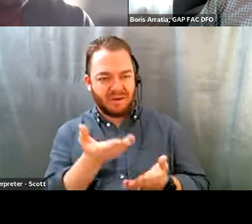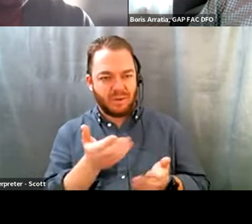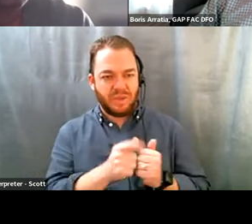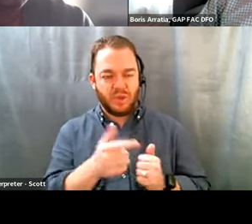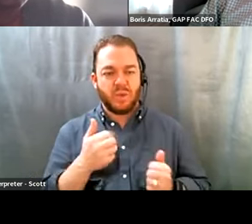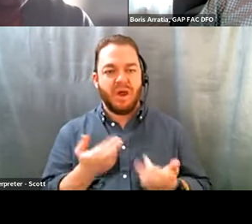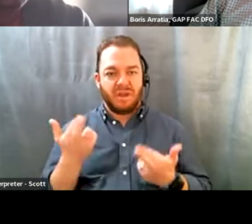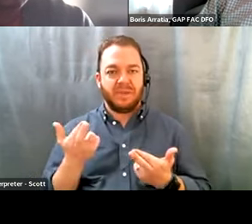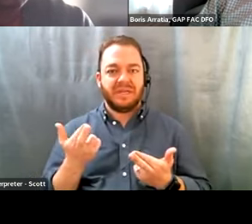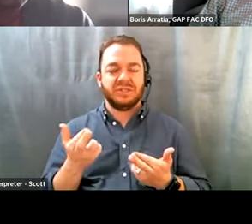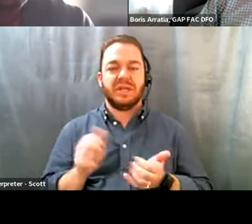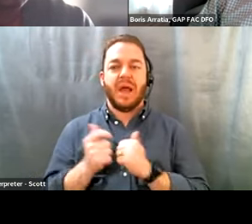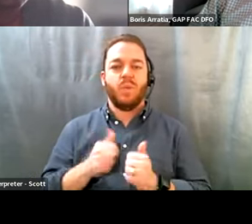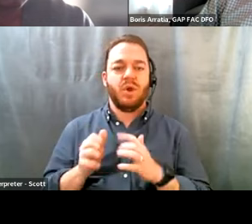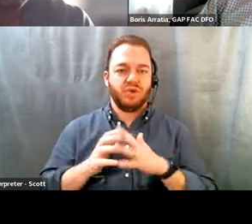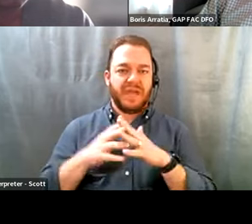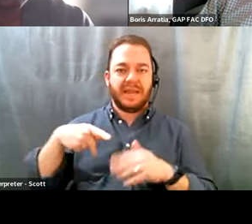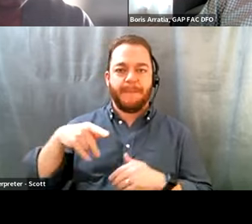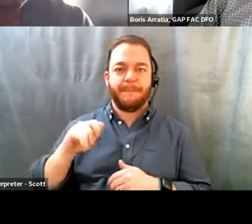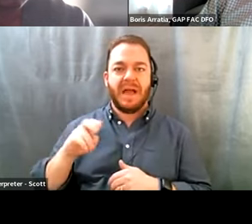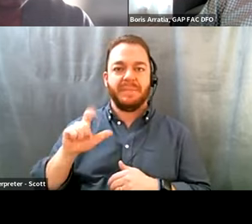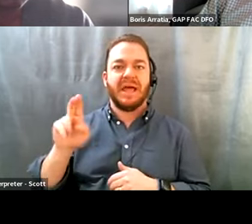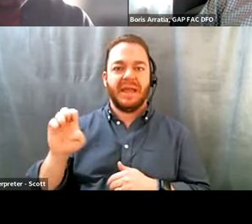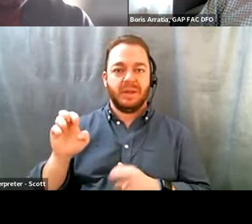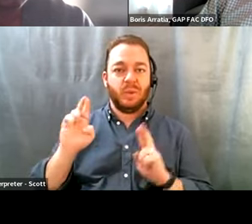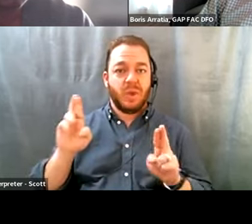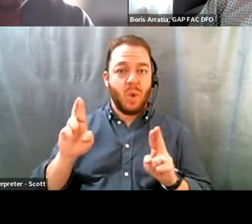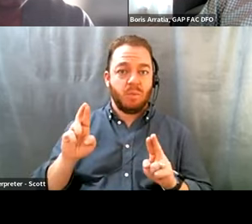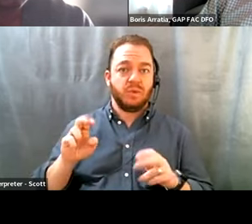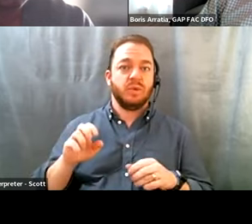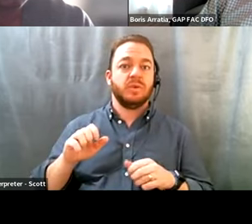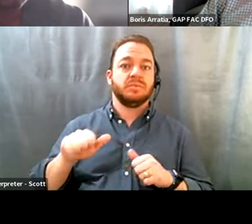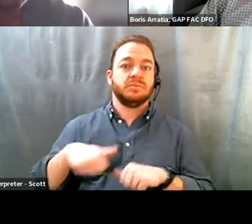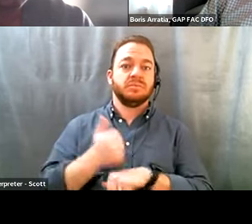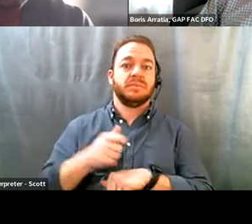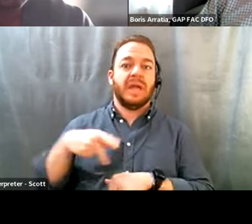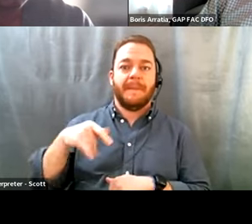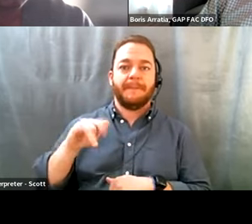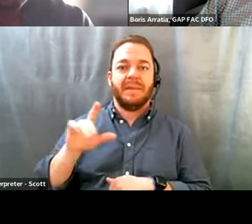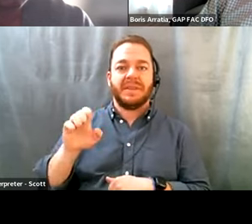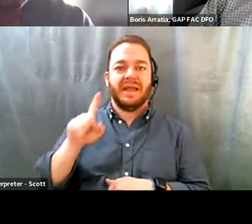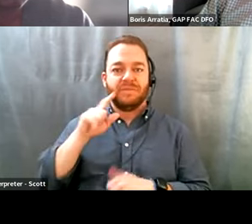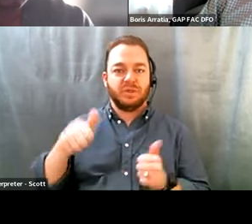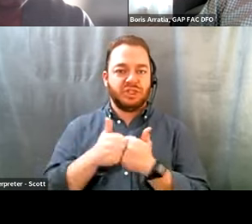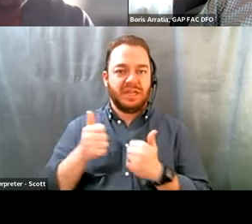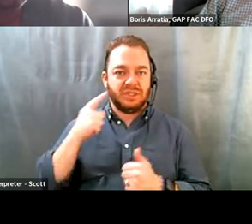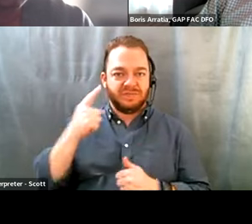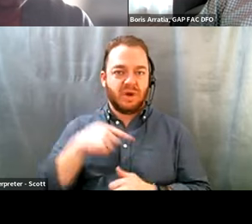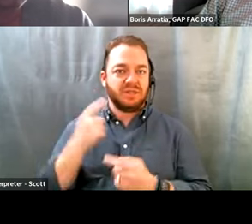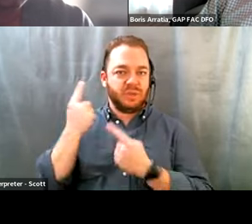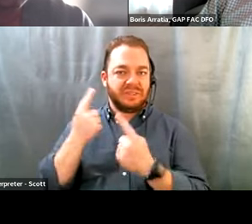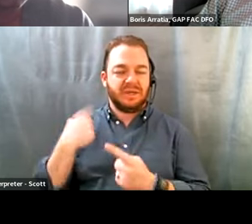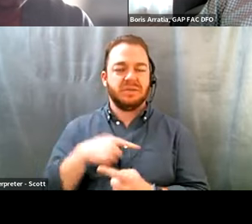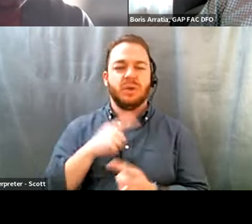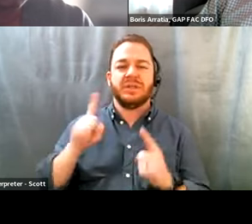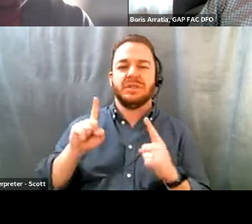one and how we're going to create a pipeline. We're hoping to create a pipeline of challenges that GSA could consider. So let's talk we talked a little